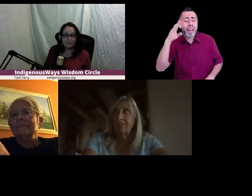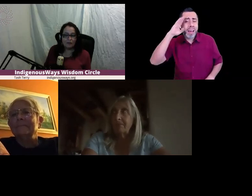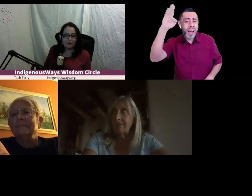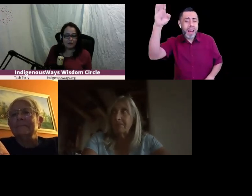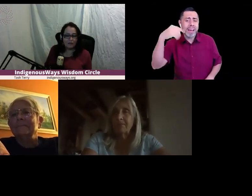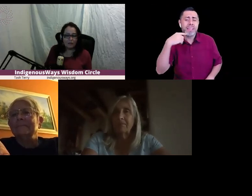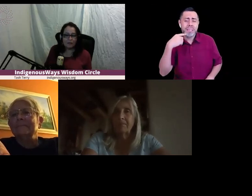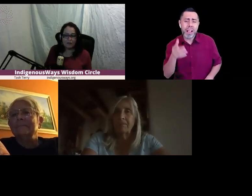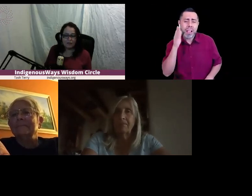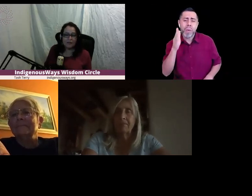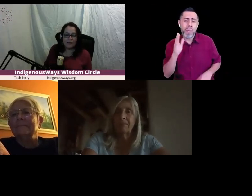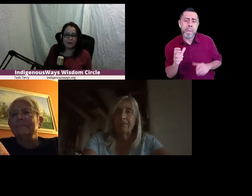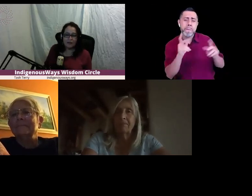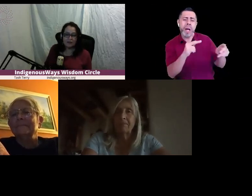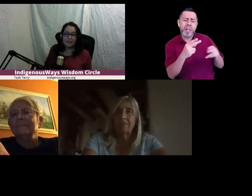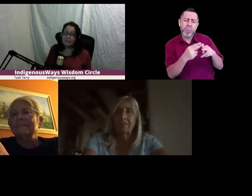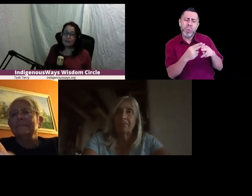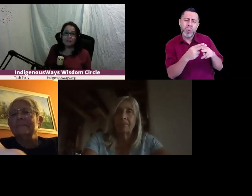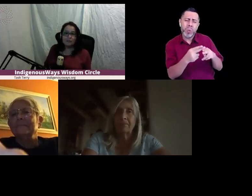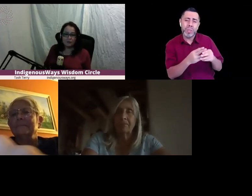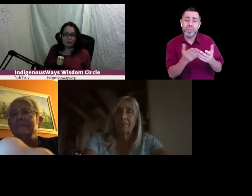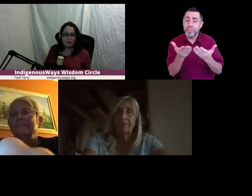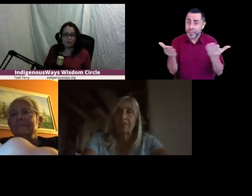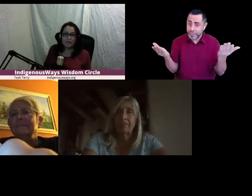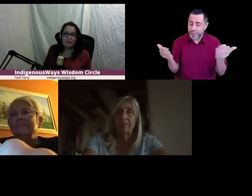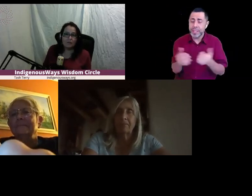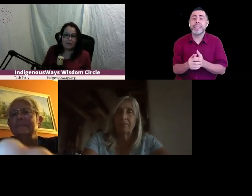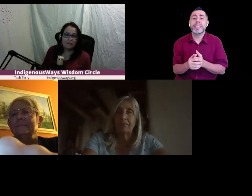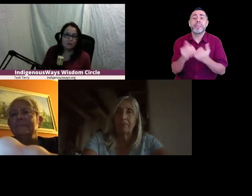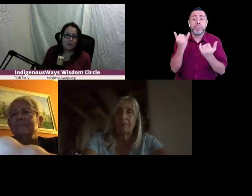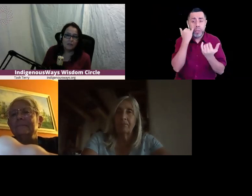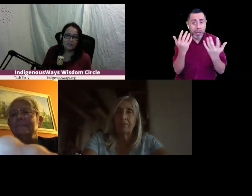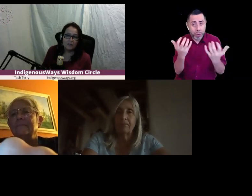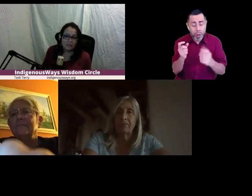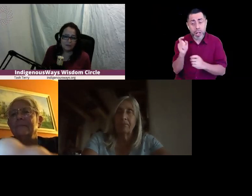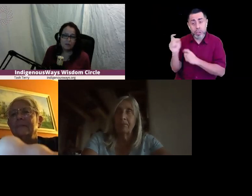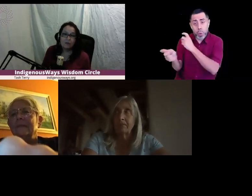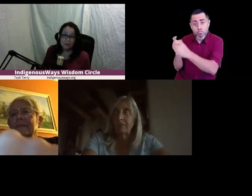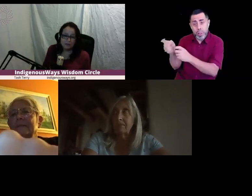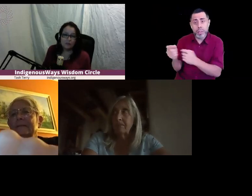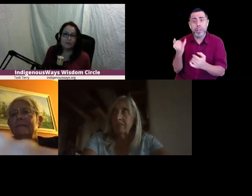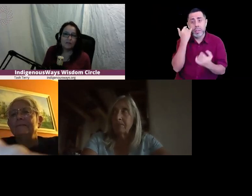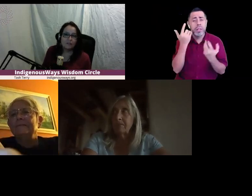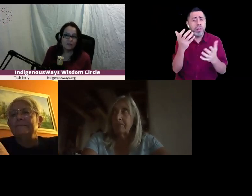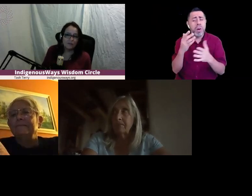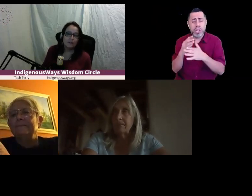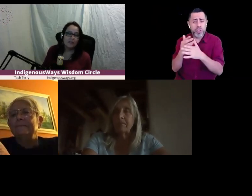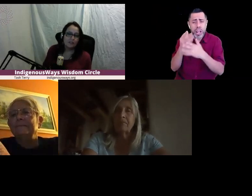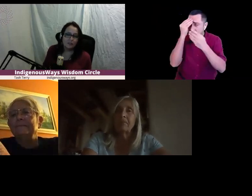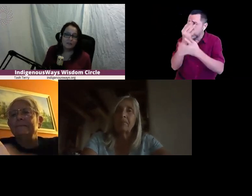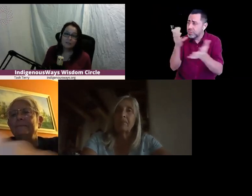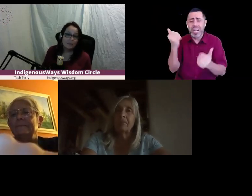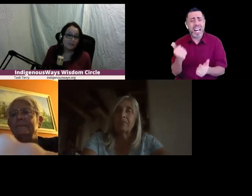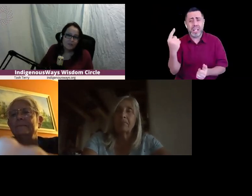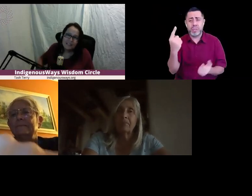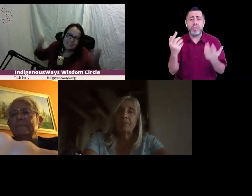So everybody, we want to tell you, if you want to donate or pass the word on to anybody you know that wants to donate to the Navajo Nation, the